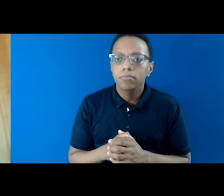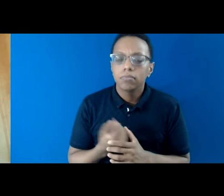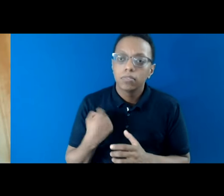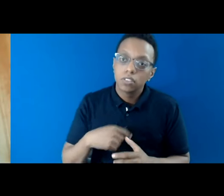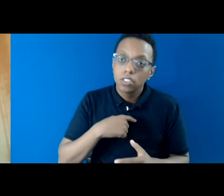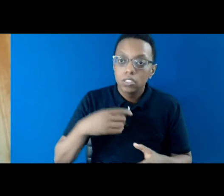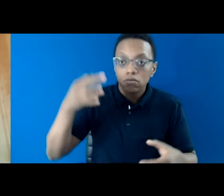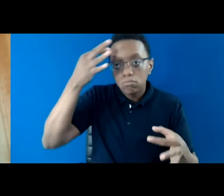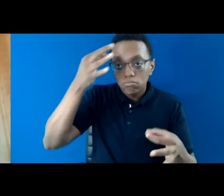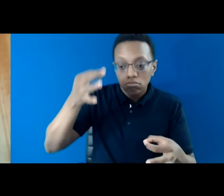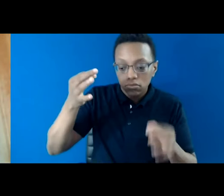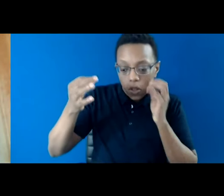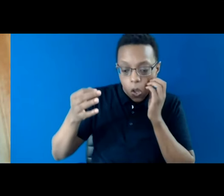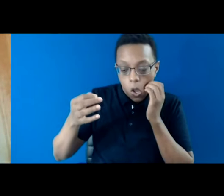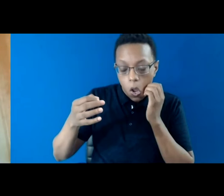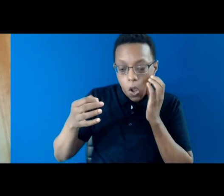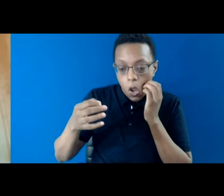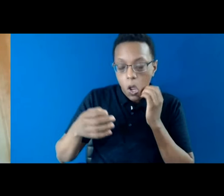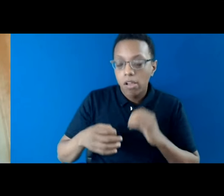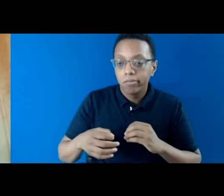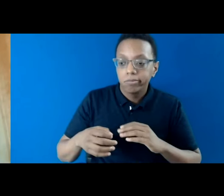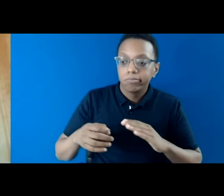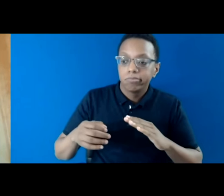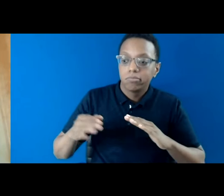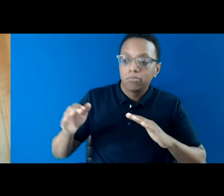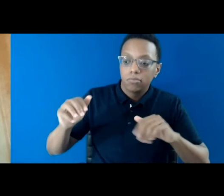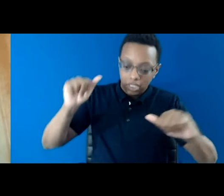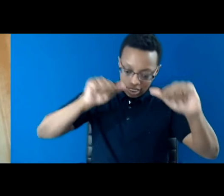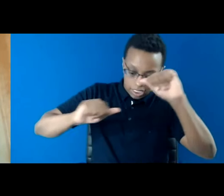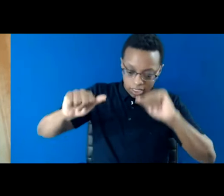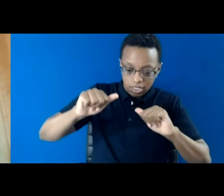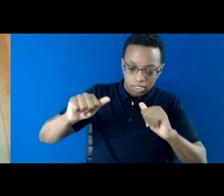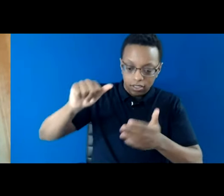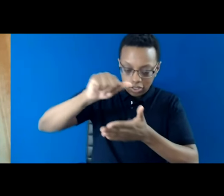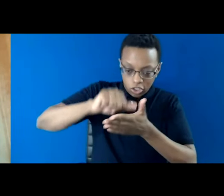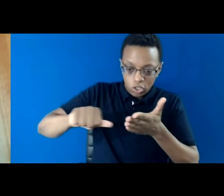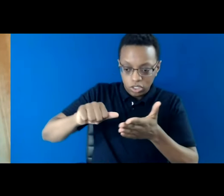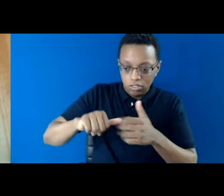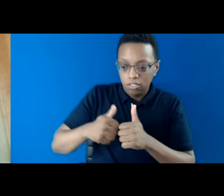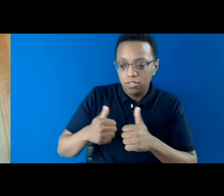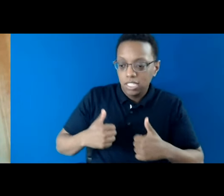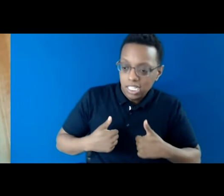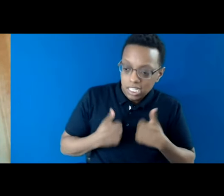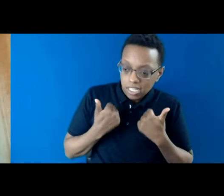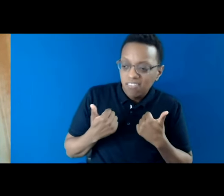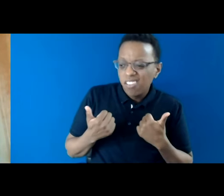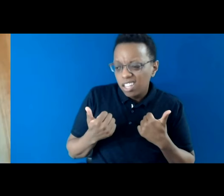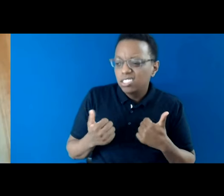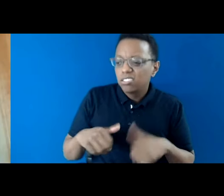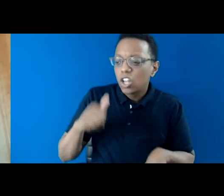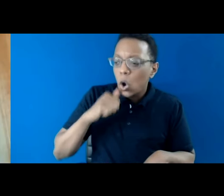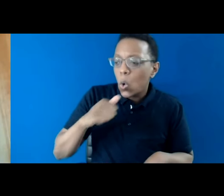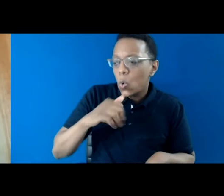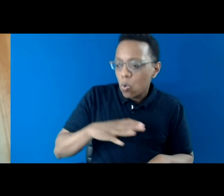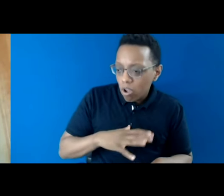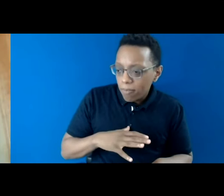the scientists or surgeons would decide, hey, we want this person to live their life as a girl or woman. And so that means that they need